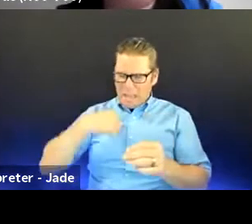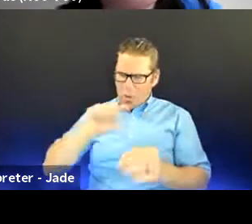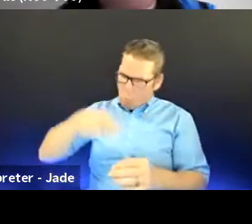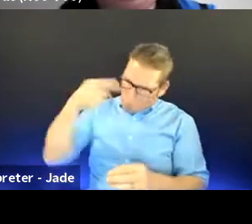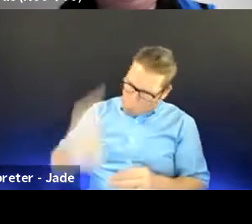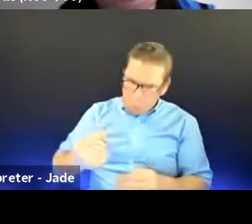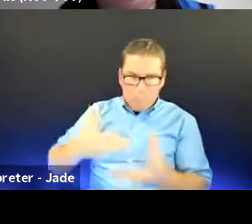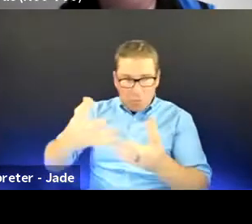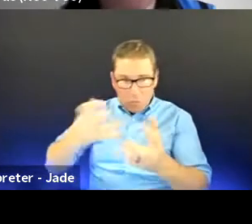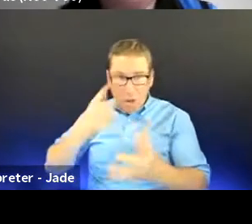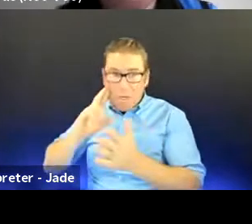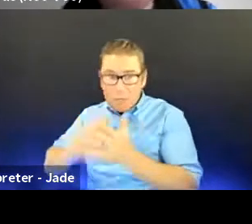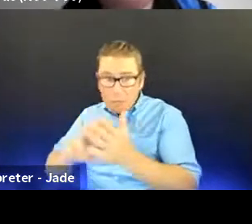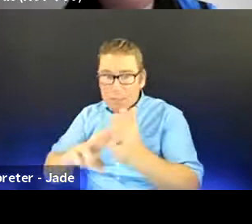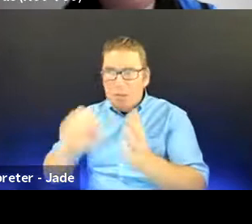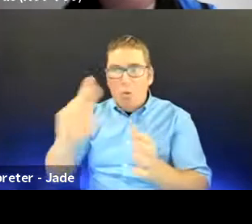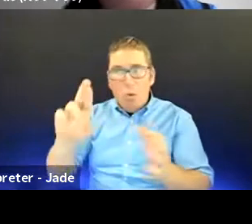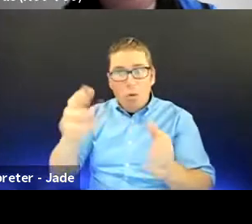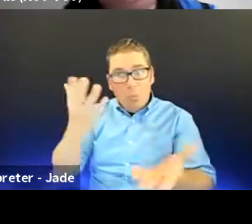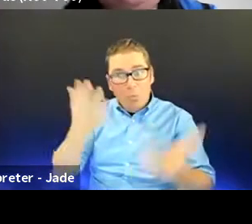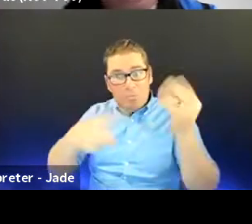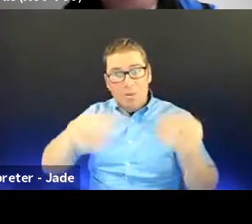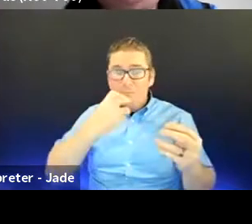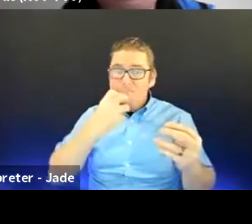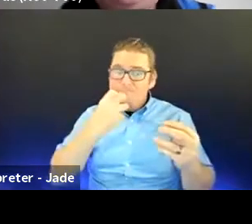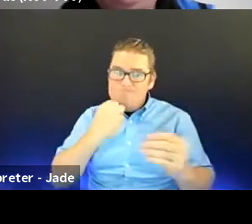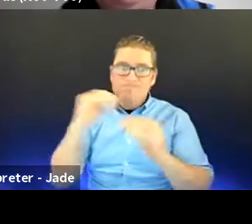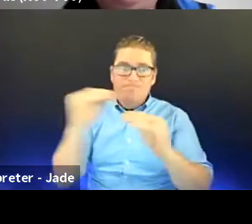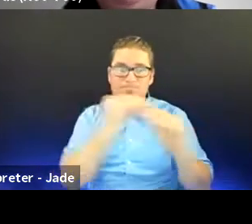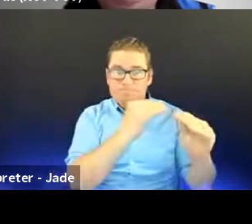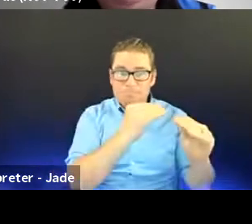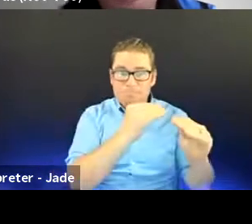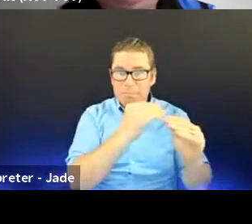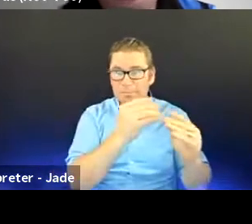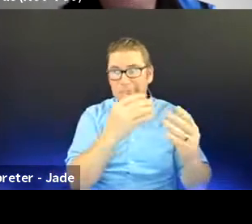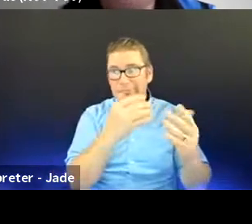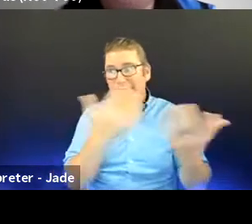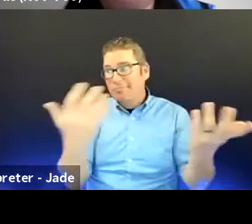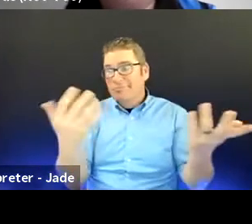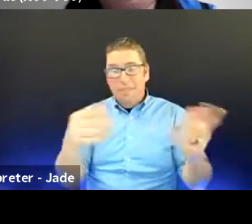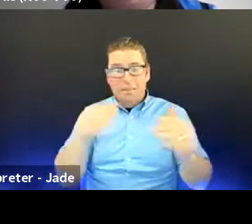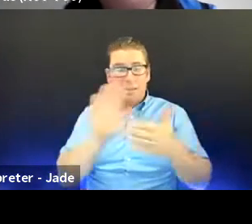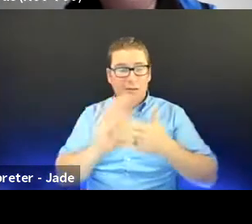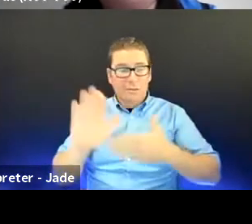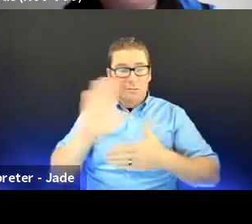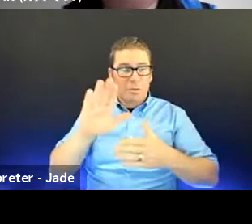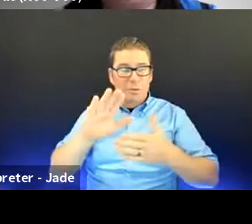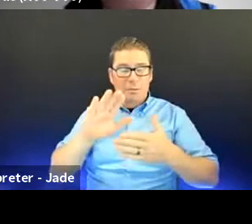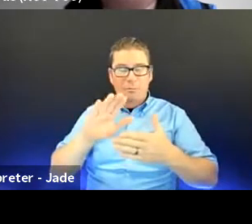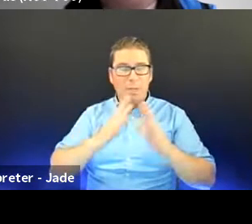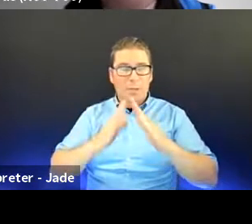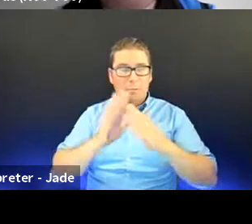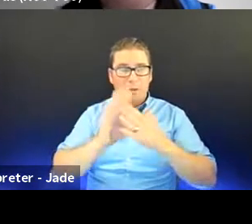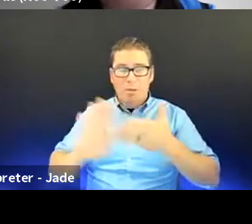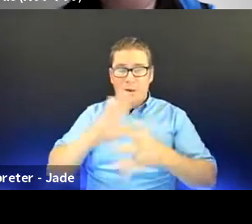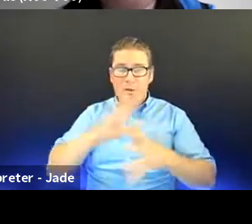that you love teaching? Because at the end of the day, a community college is all about teaching, right? So we don't really have, as